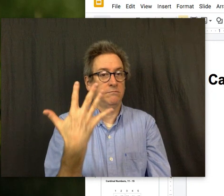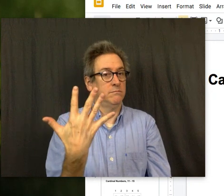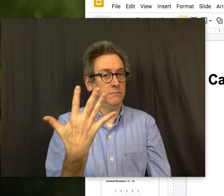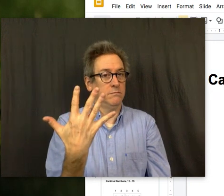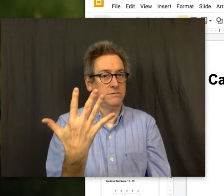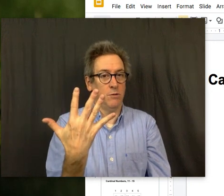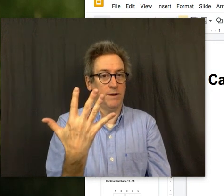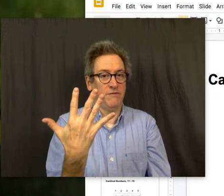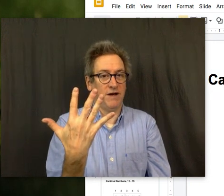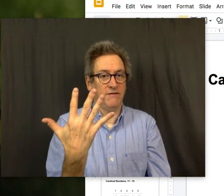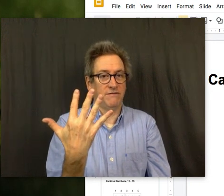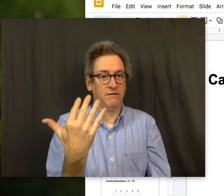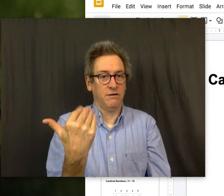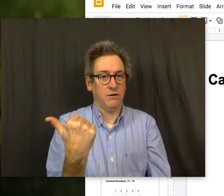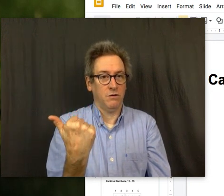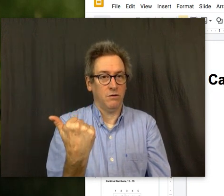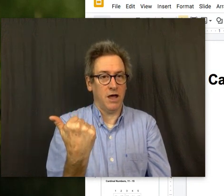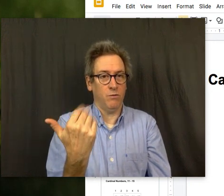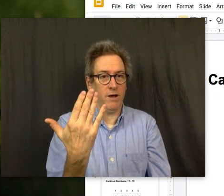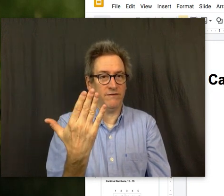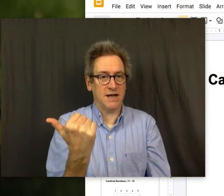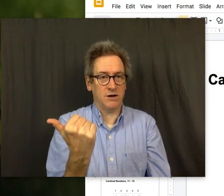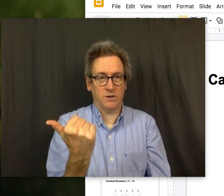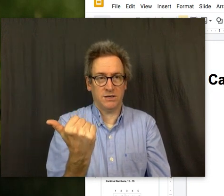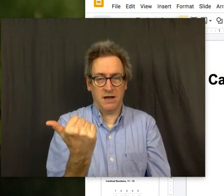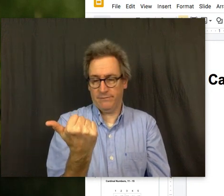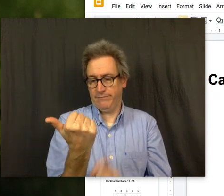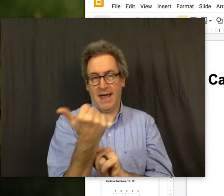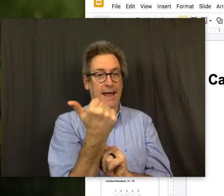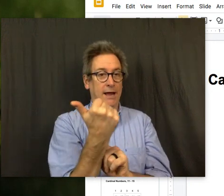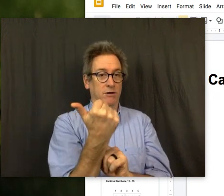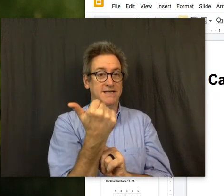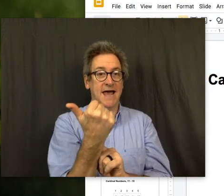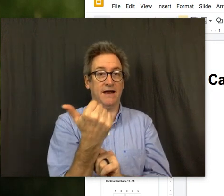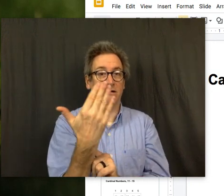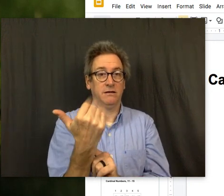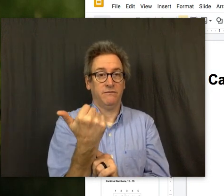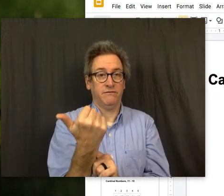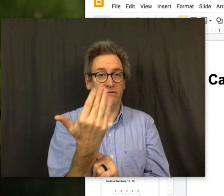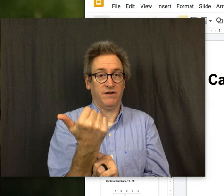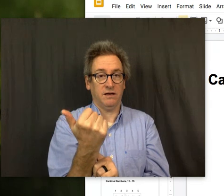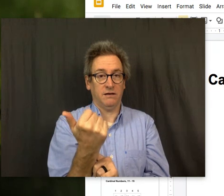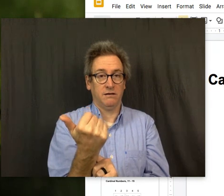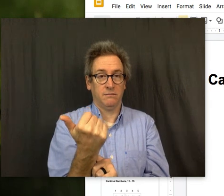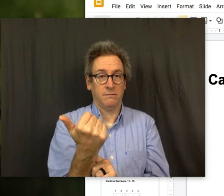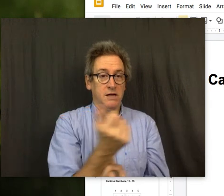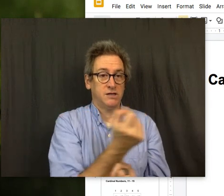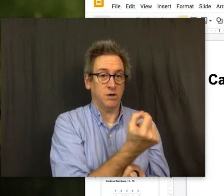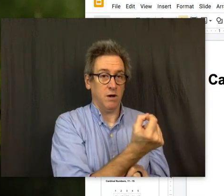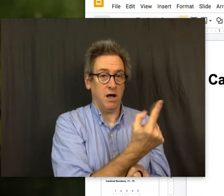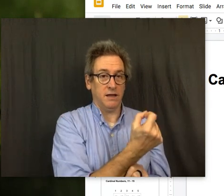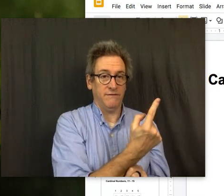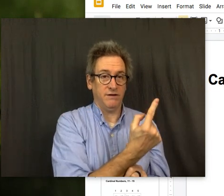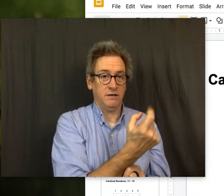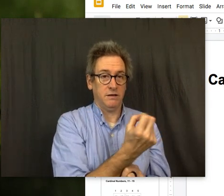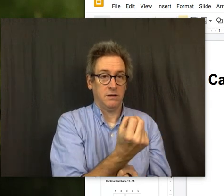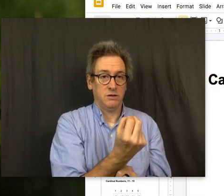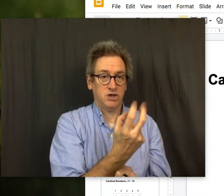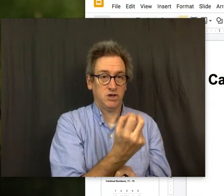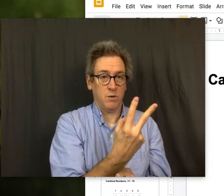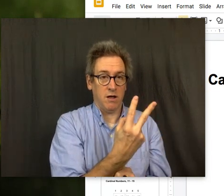15. Open up a 5 and wave it down to an A or a 10. 15. So